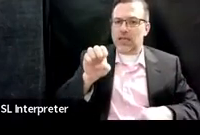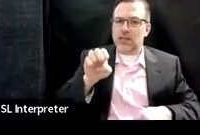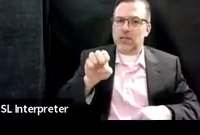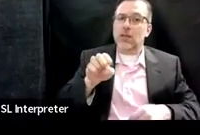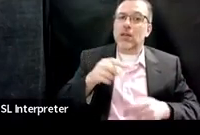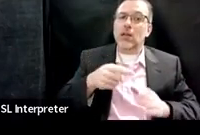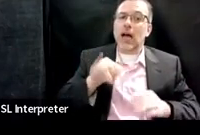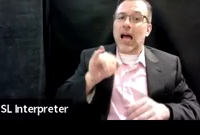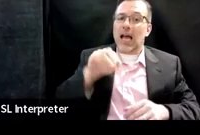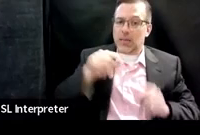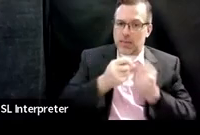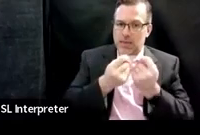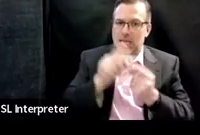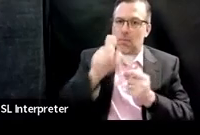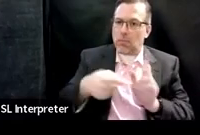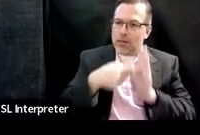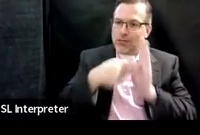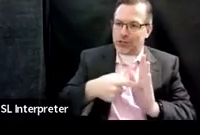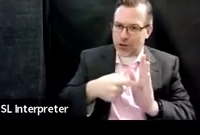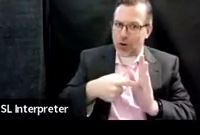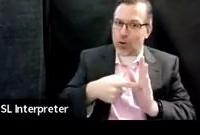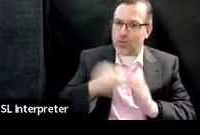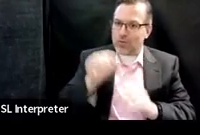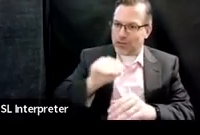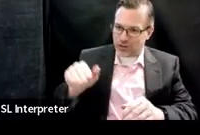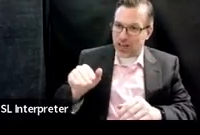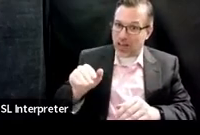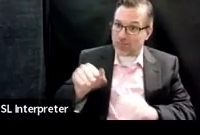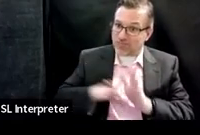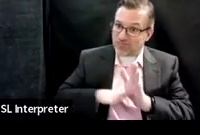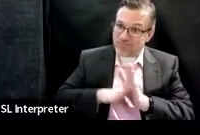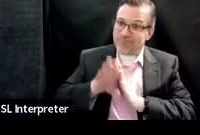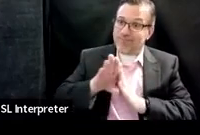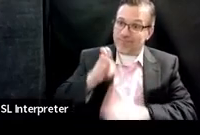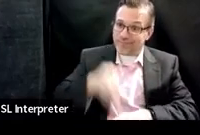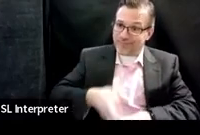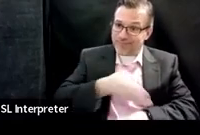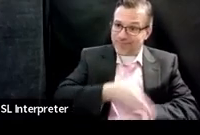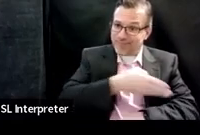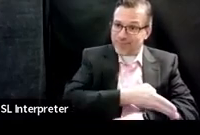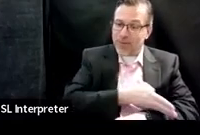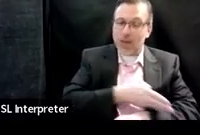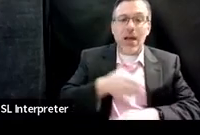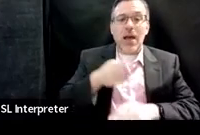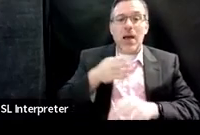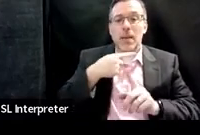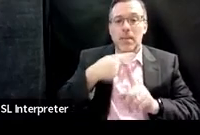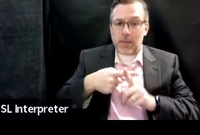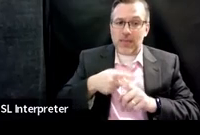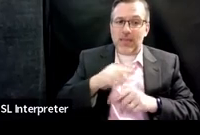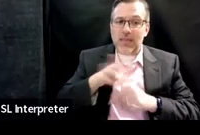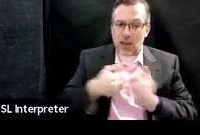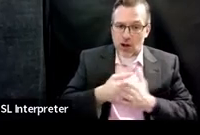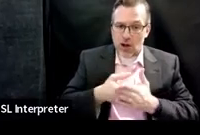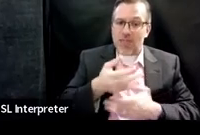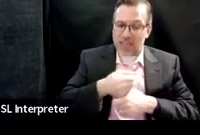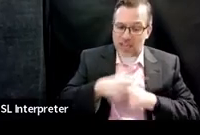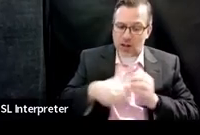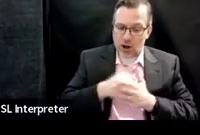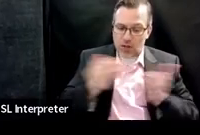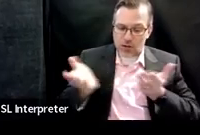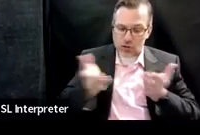progress. That the child is receiving all special ed, supplementary aids and related services outlined in the